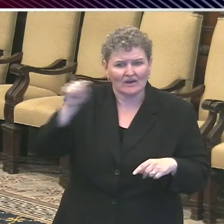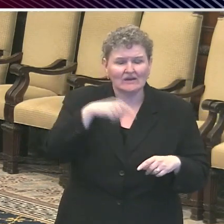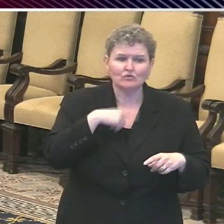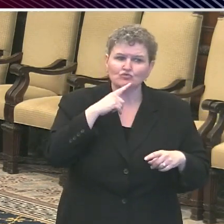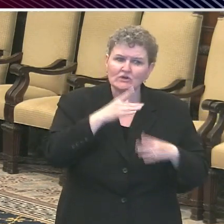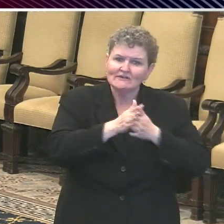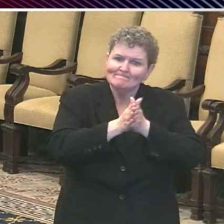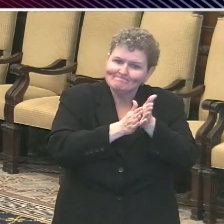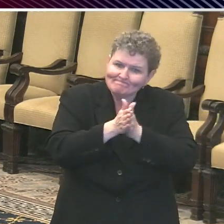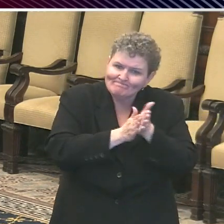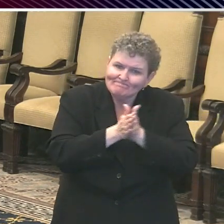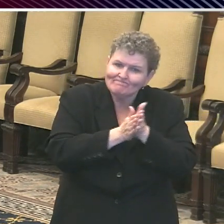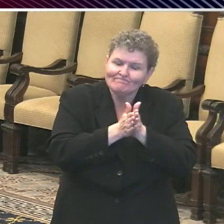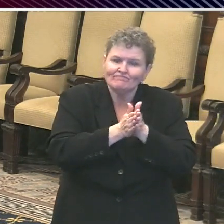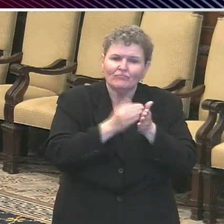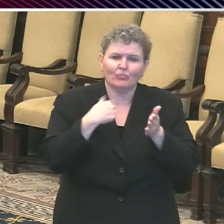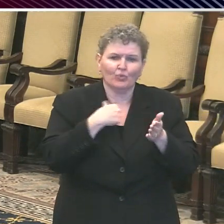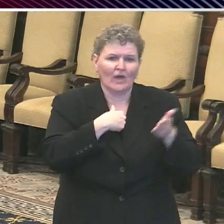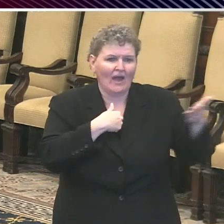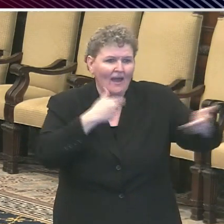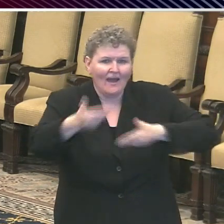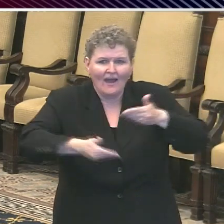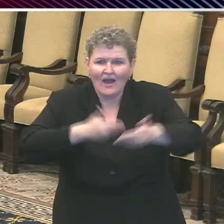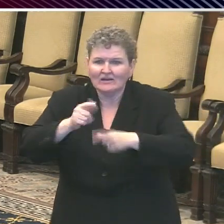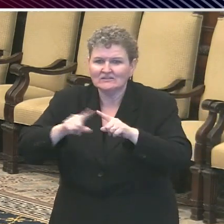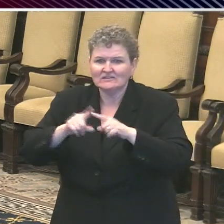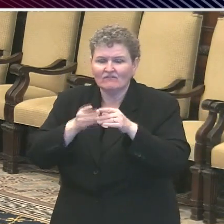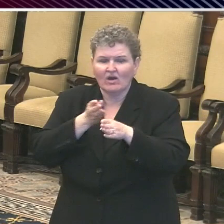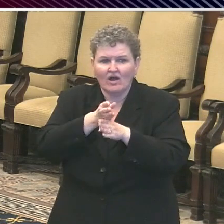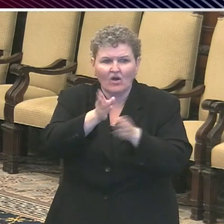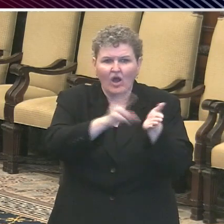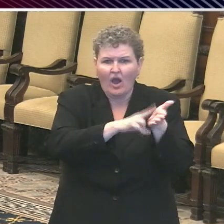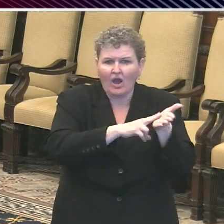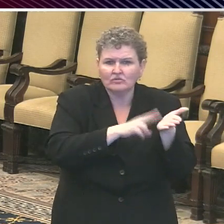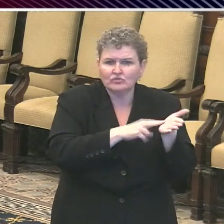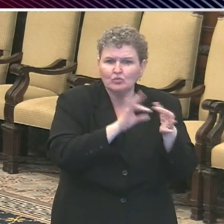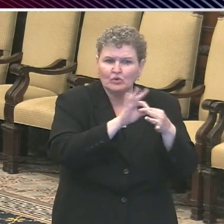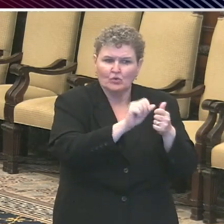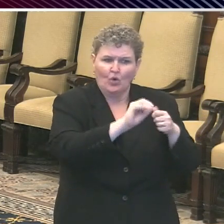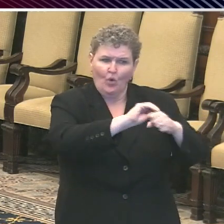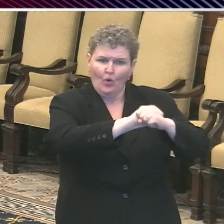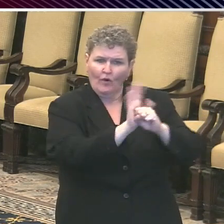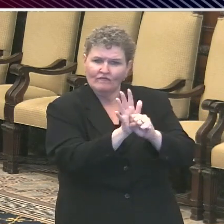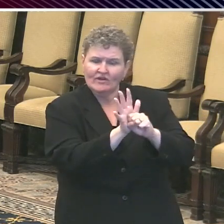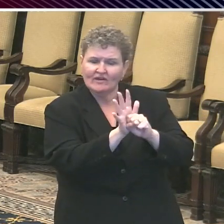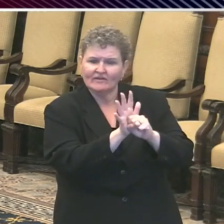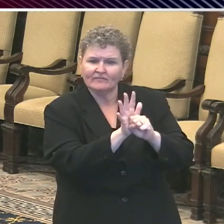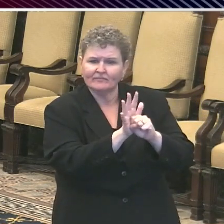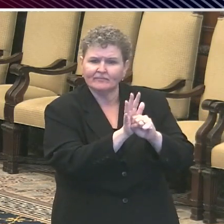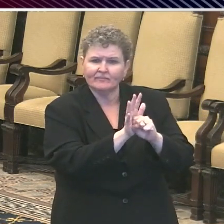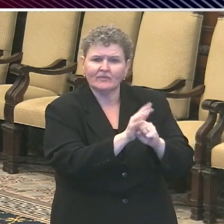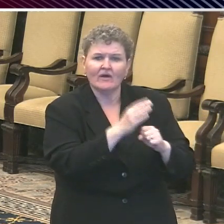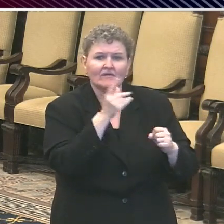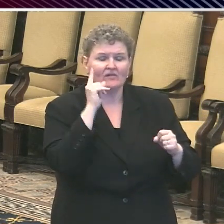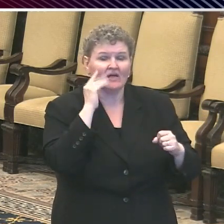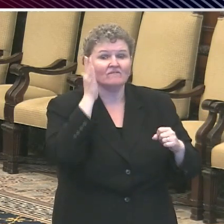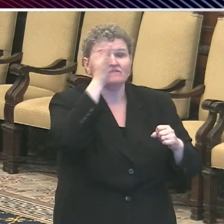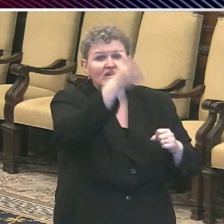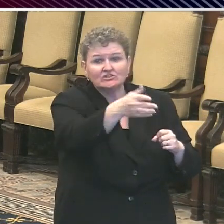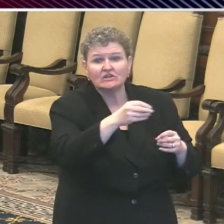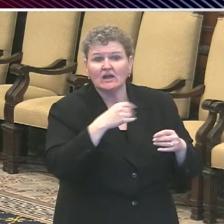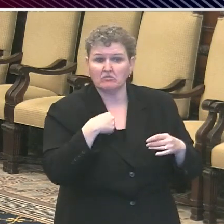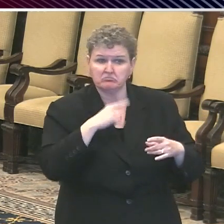want for us to improve our minority contracting as it relates to COVID. And I think we're at a point where we can probably make those some of those